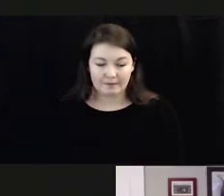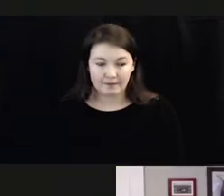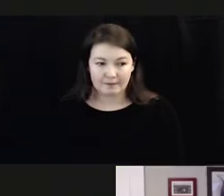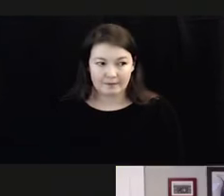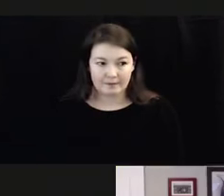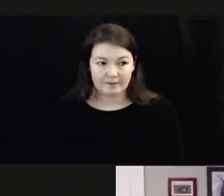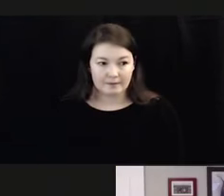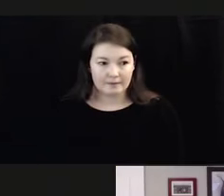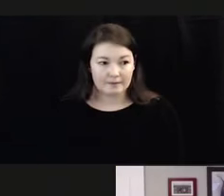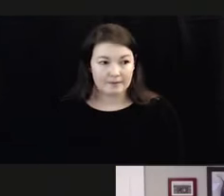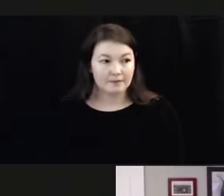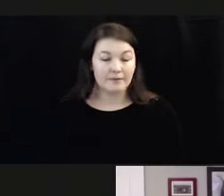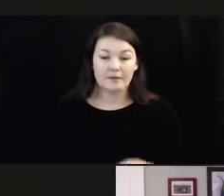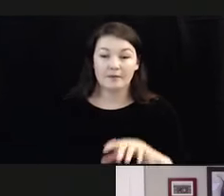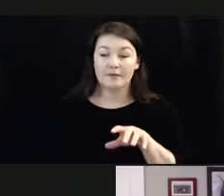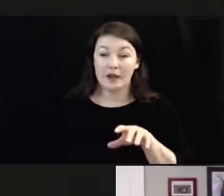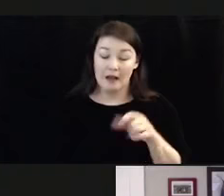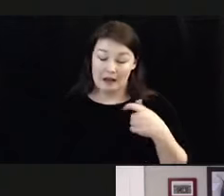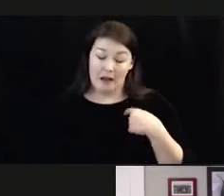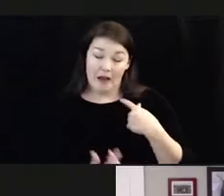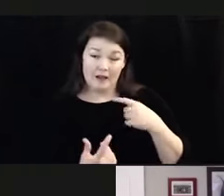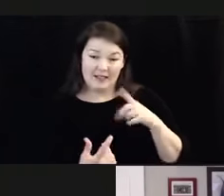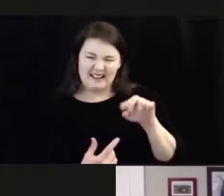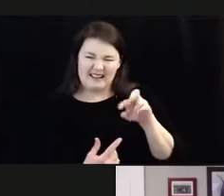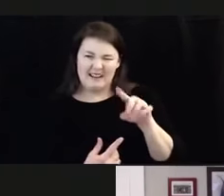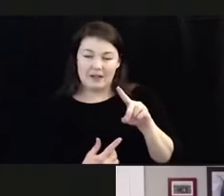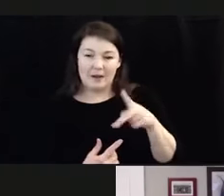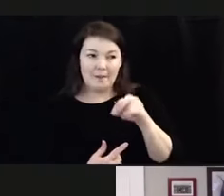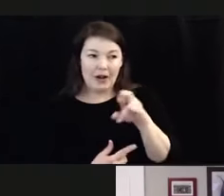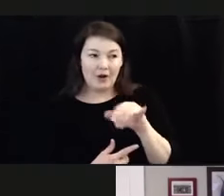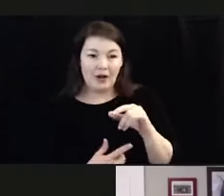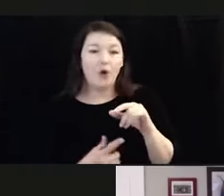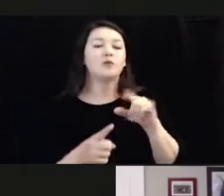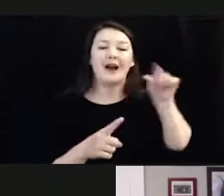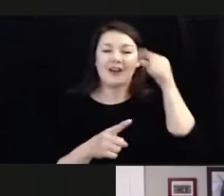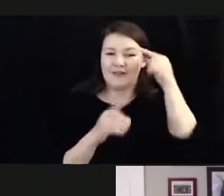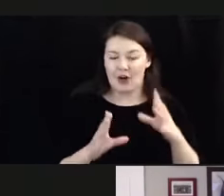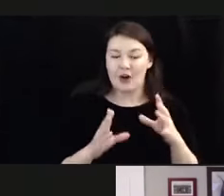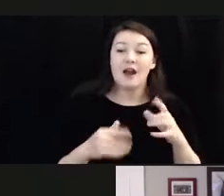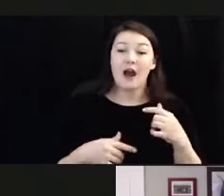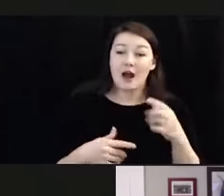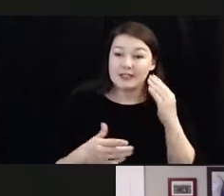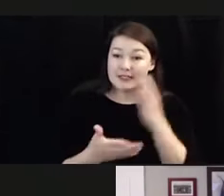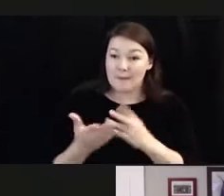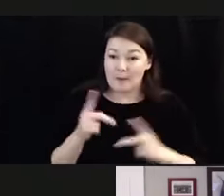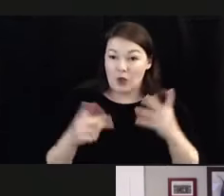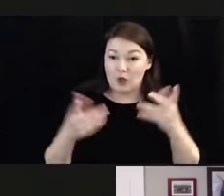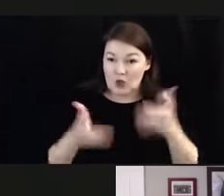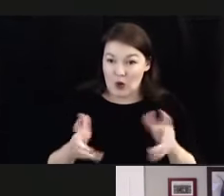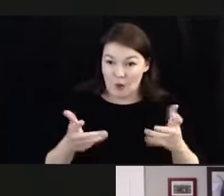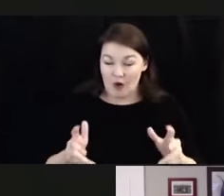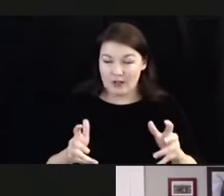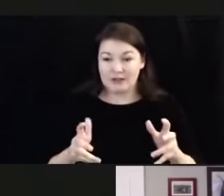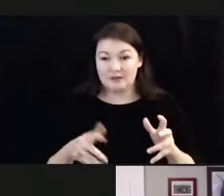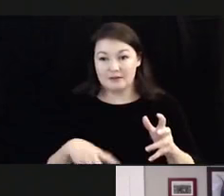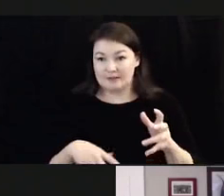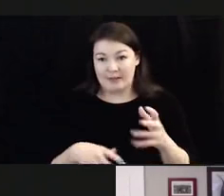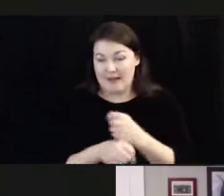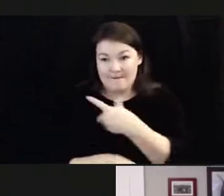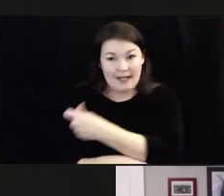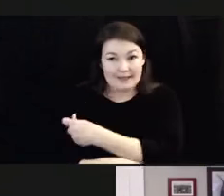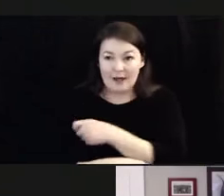So look, I get it. You know, there's people that don't want to get a vaccine. Get over your hesitation and get protected. This is the most dangerous